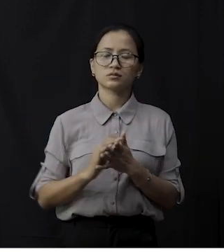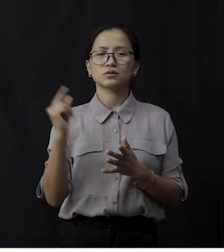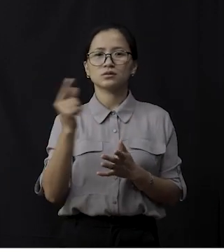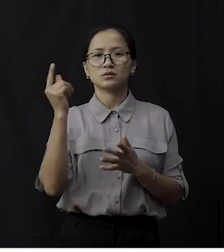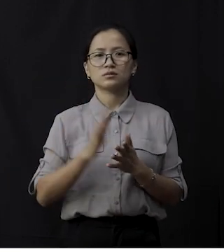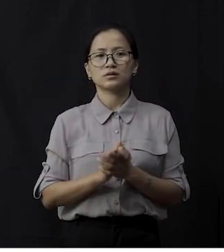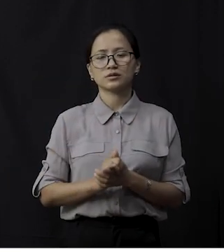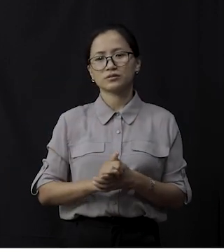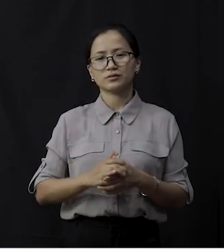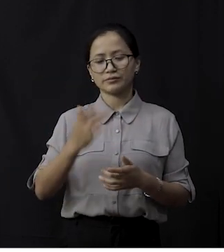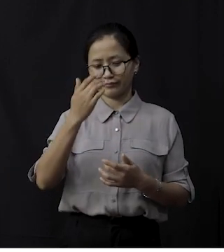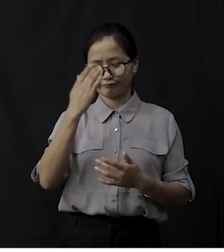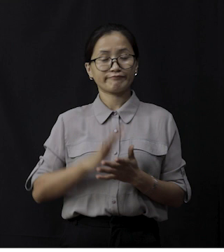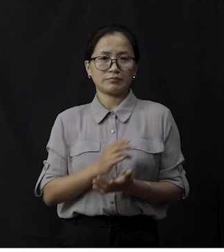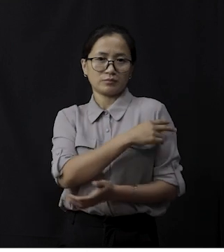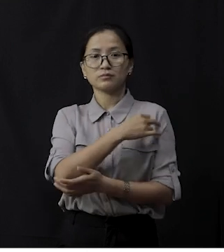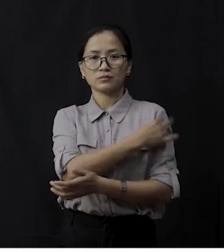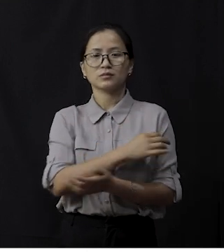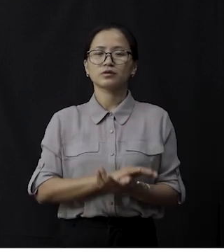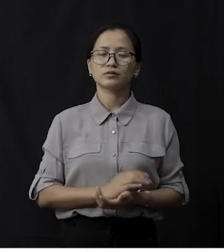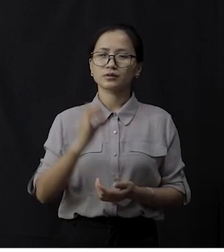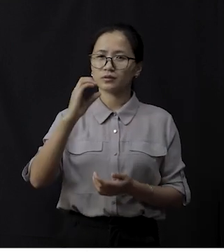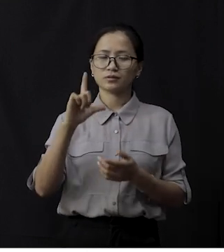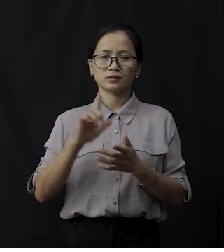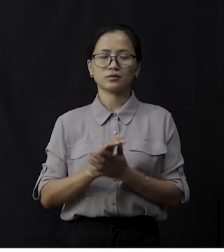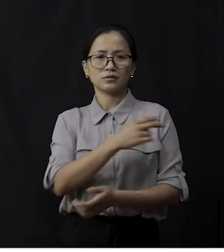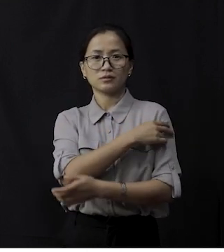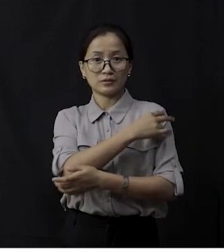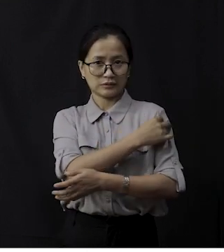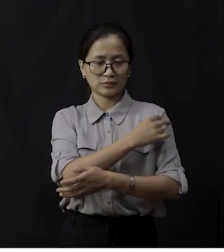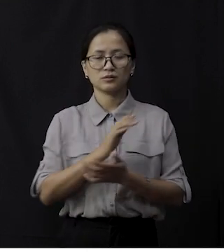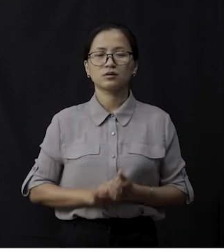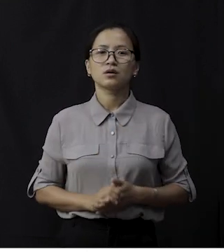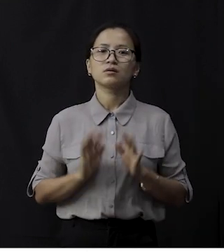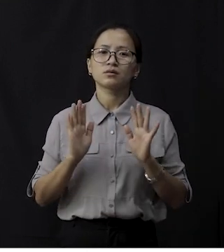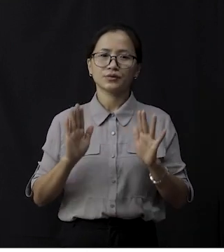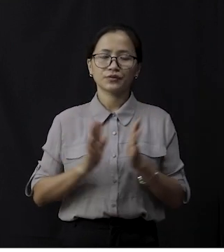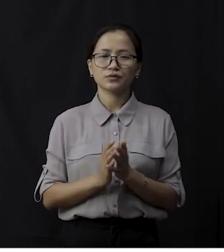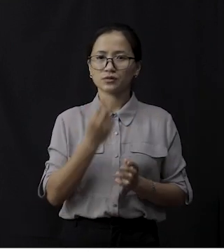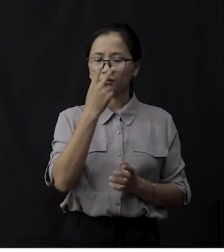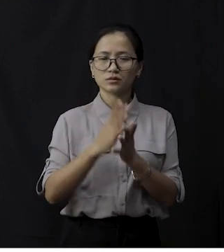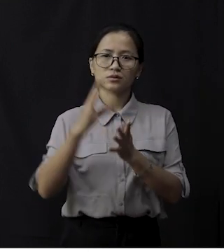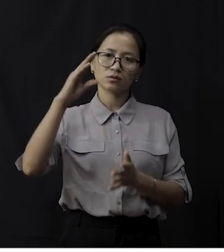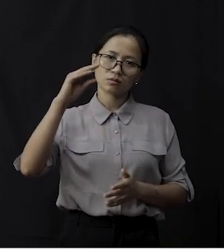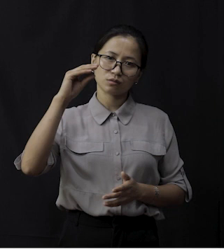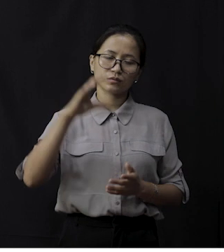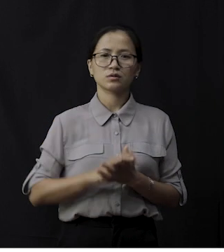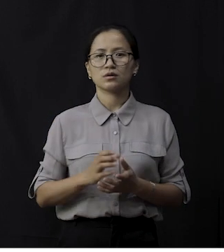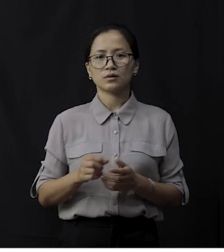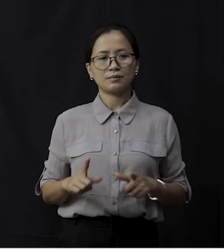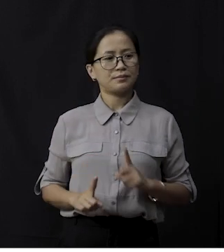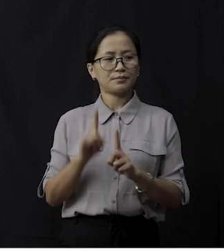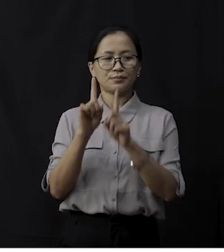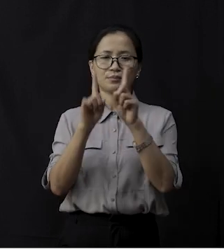the hospital, in the clinic. See, they come from plants. This is a cotton plant. See, have you seen a cotton plant,